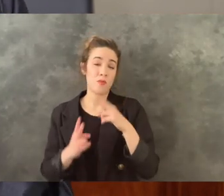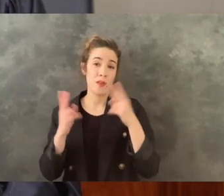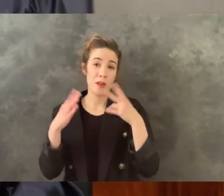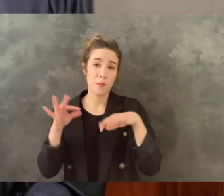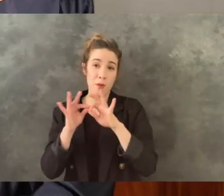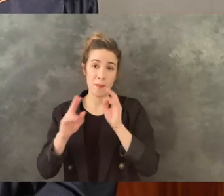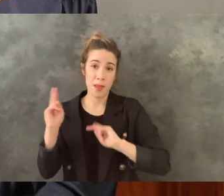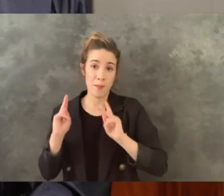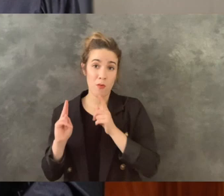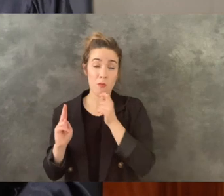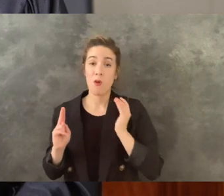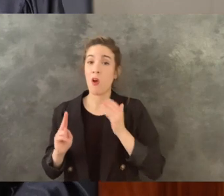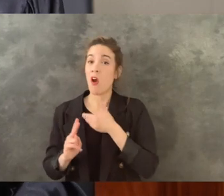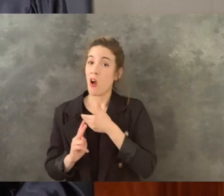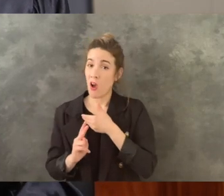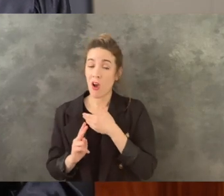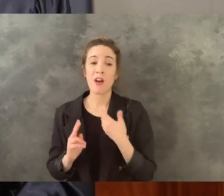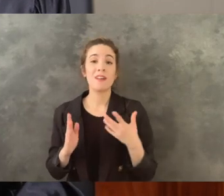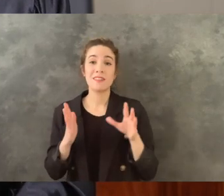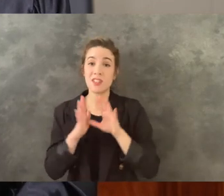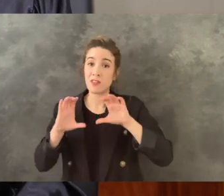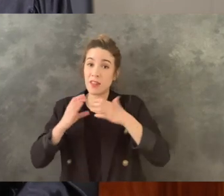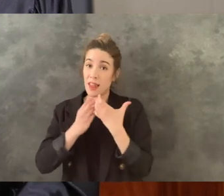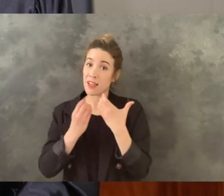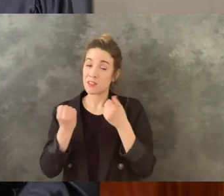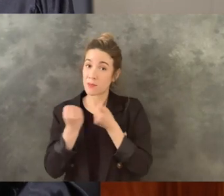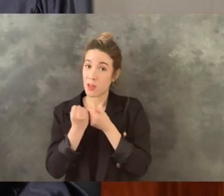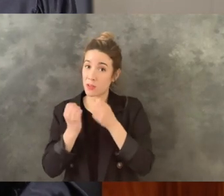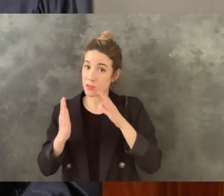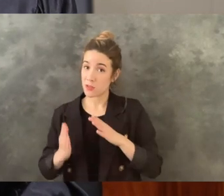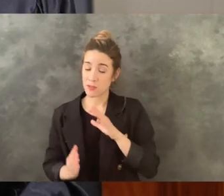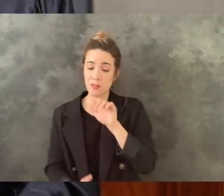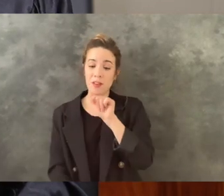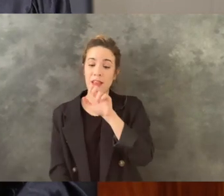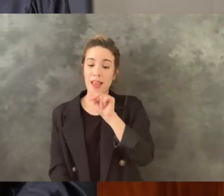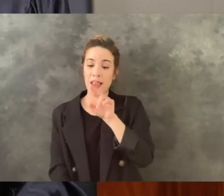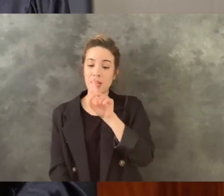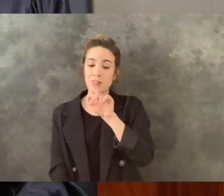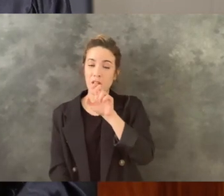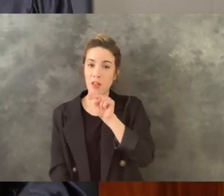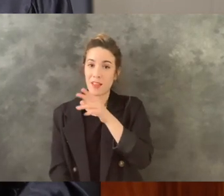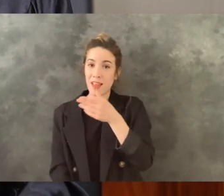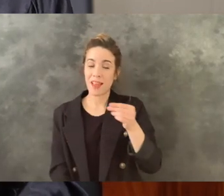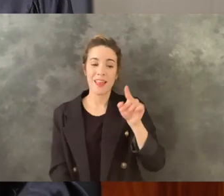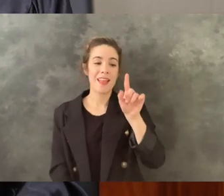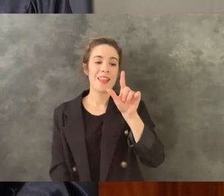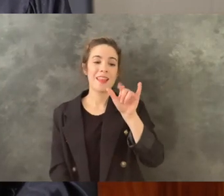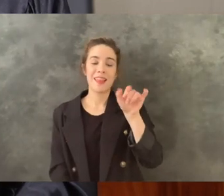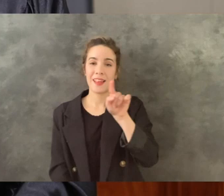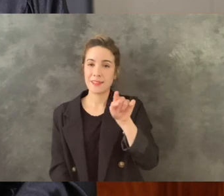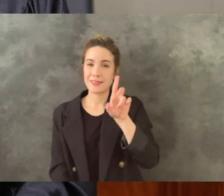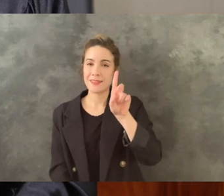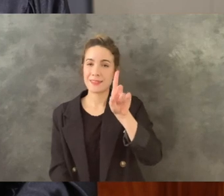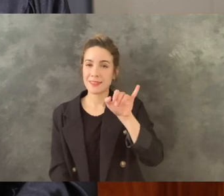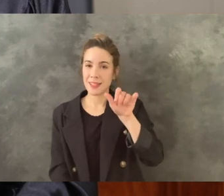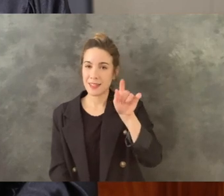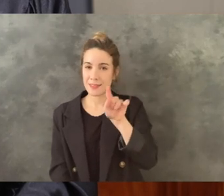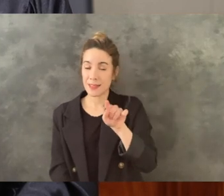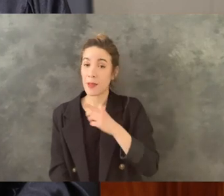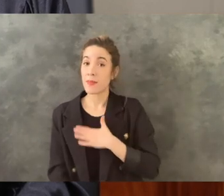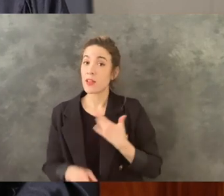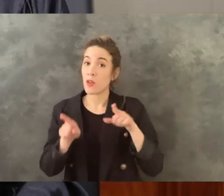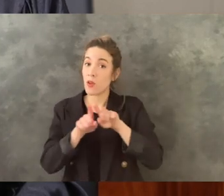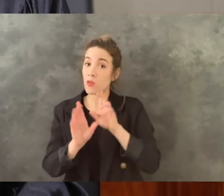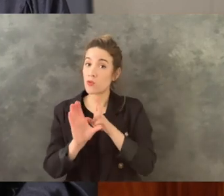important people as well are our senior class sponsors, Mrs. Ann Donlin and Ms. Liz Diaz.